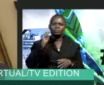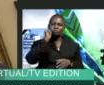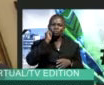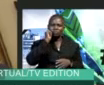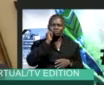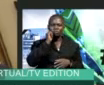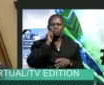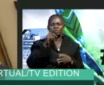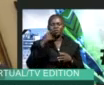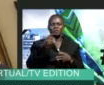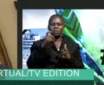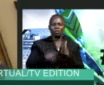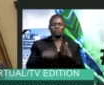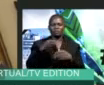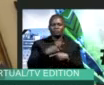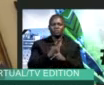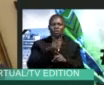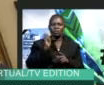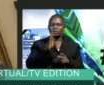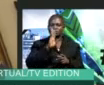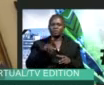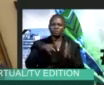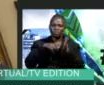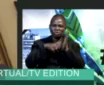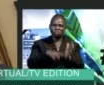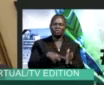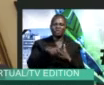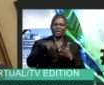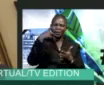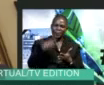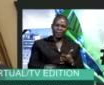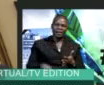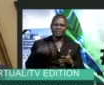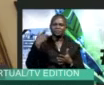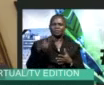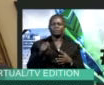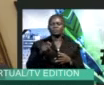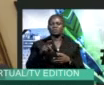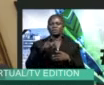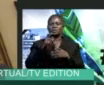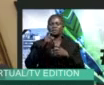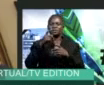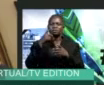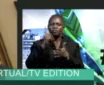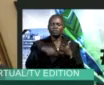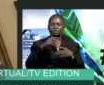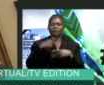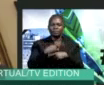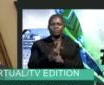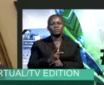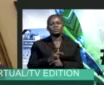the cost of production must be reflected in the price of the goods and commodity or services you are